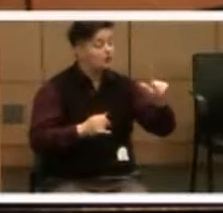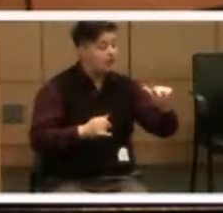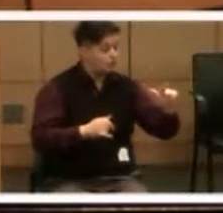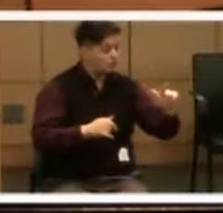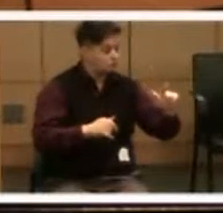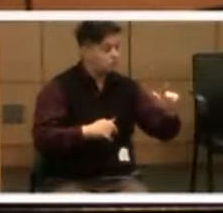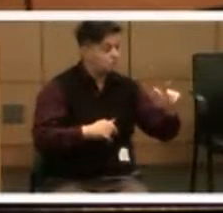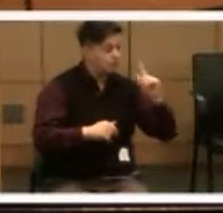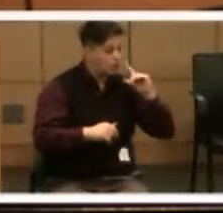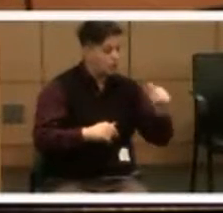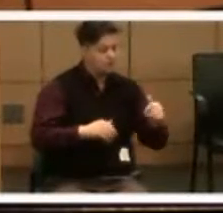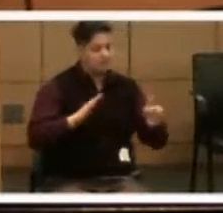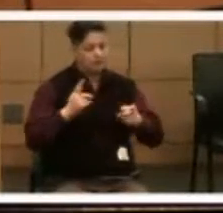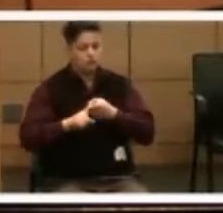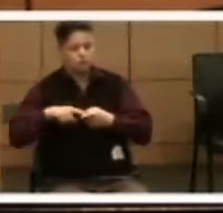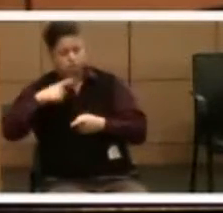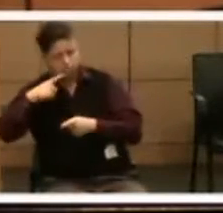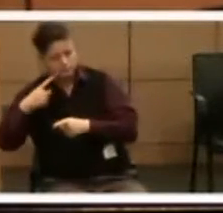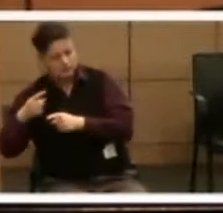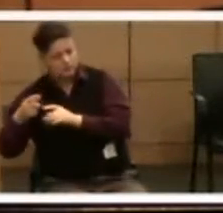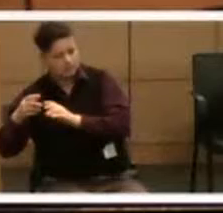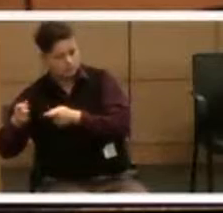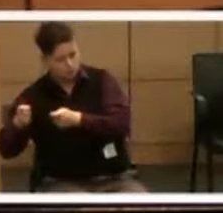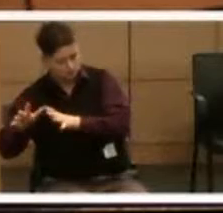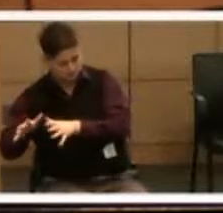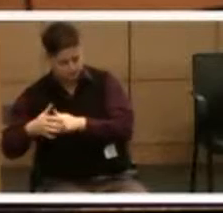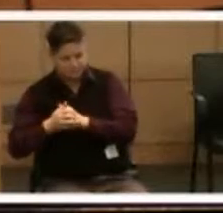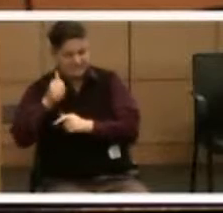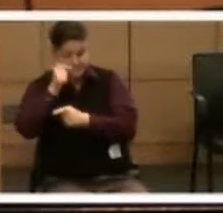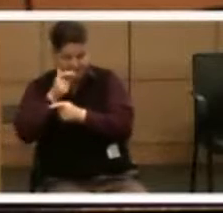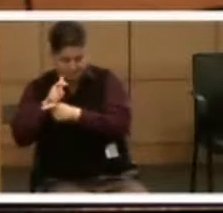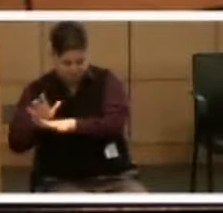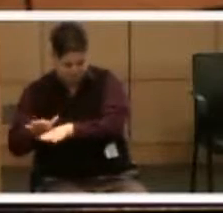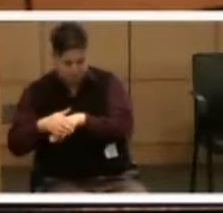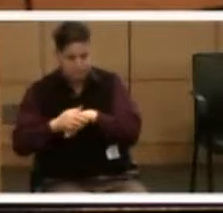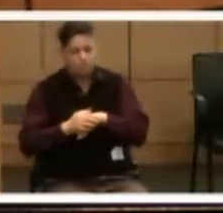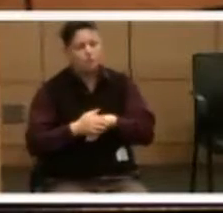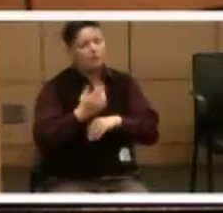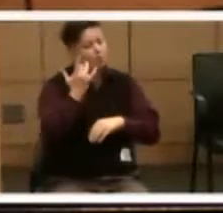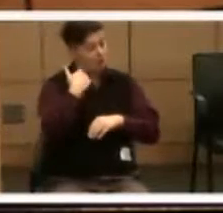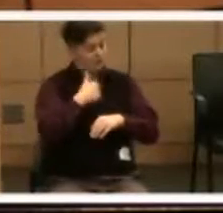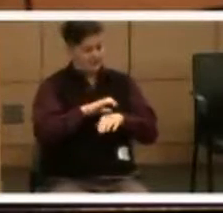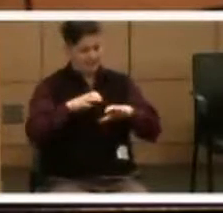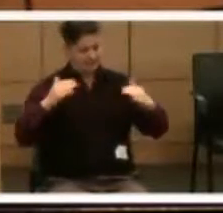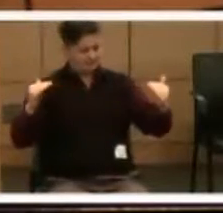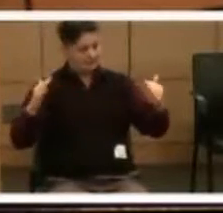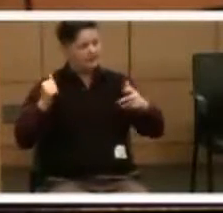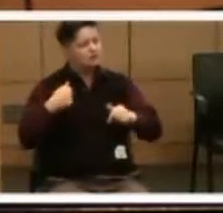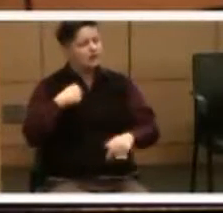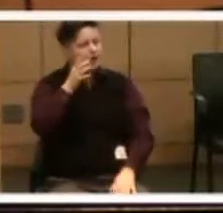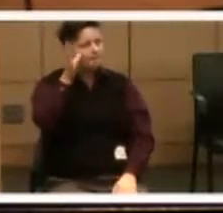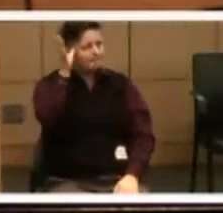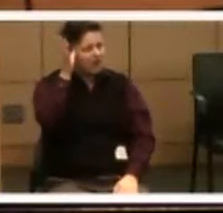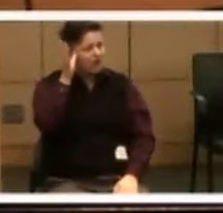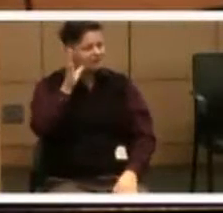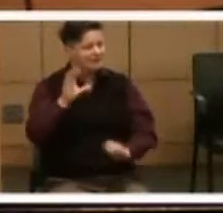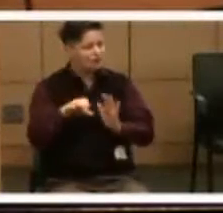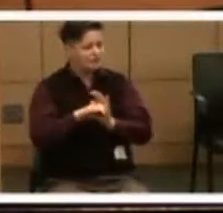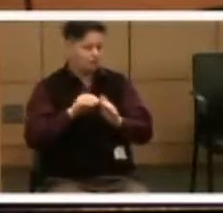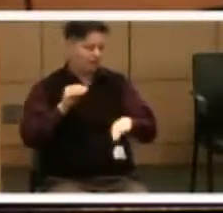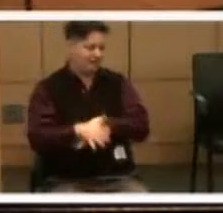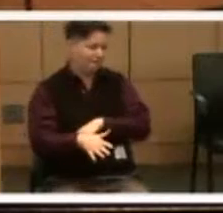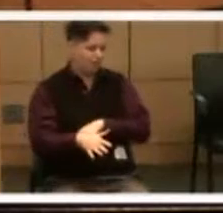controls. And we did that for several reasons. One is because we were very concerned that parent and family characteristics had a big